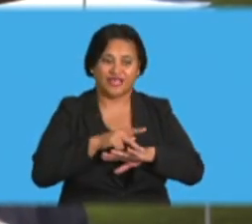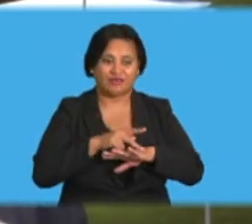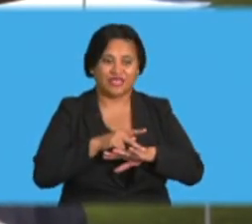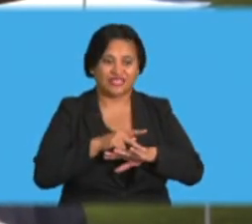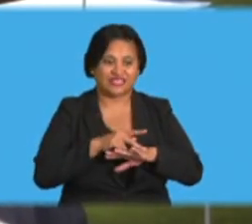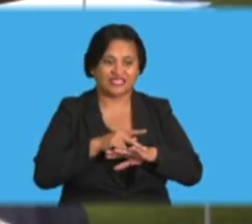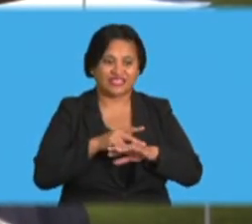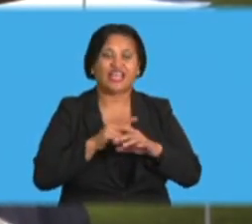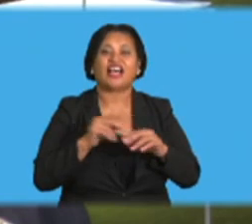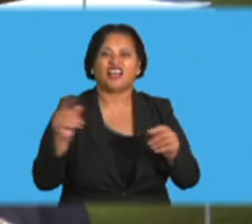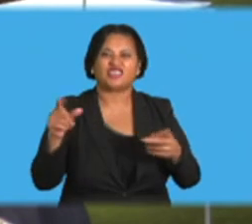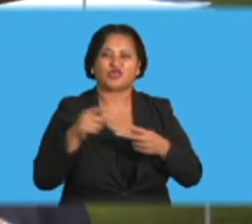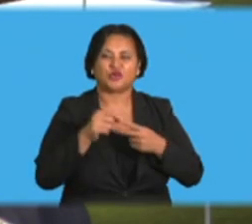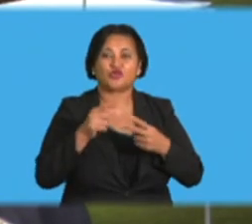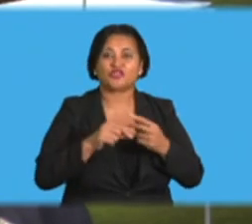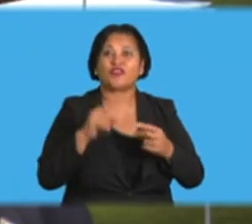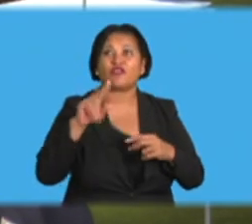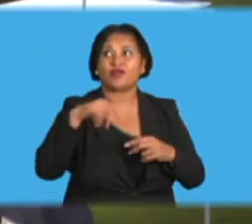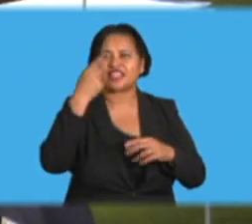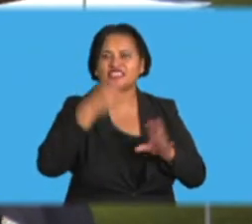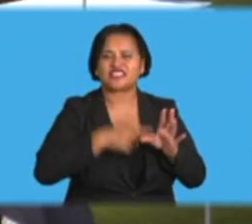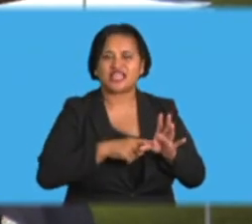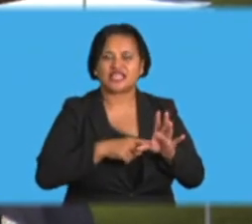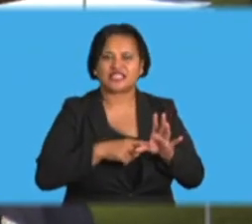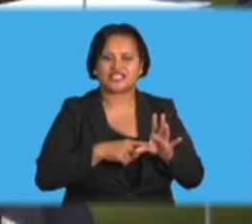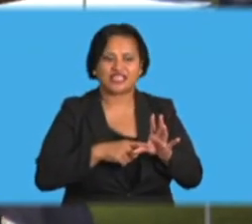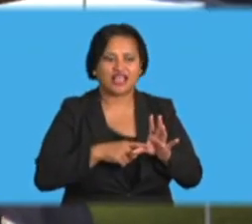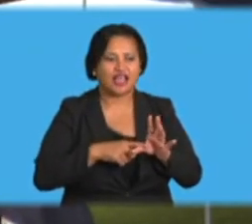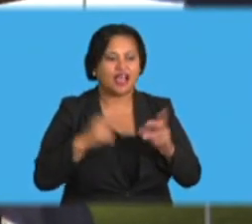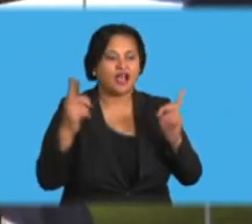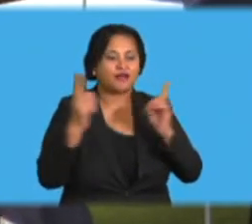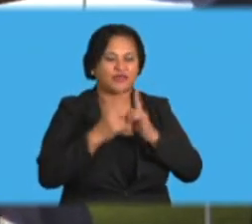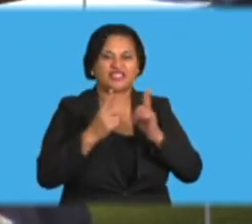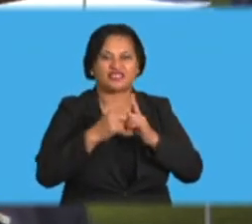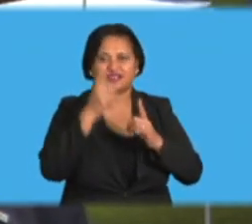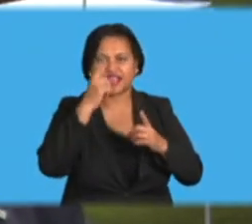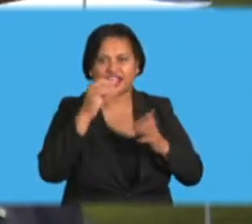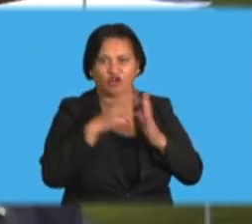the logo for the 52nd ADB annual meeting. I can give you all the copies of